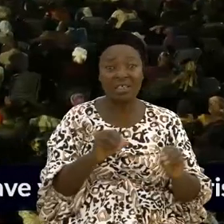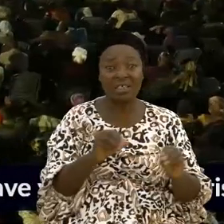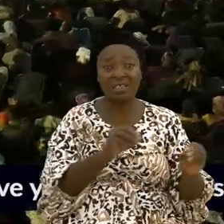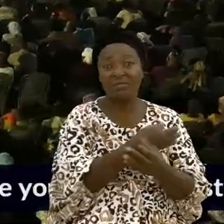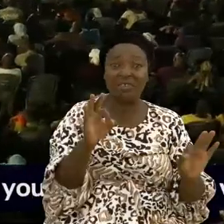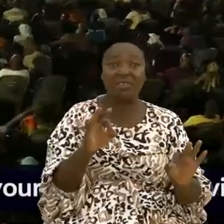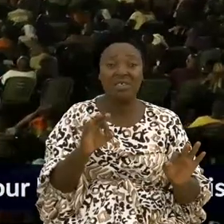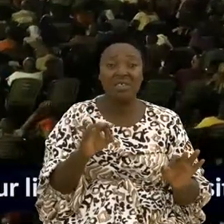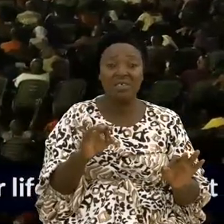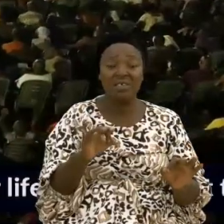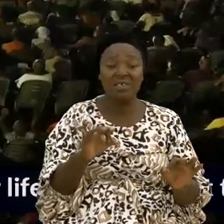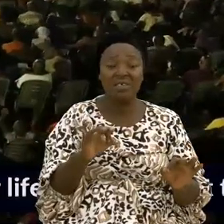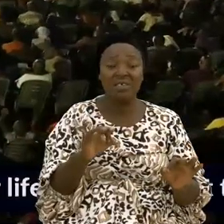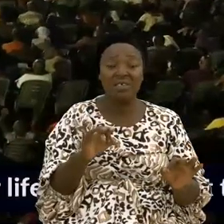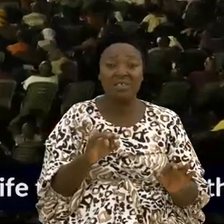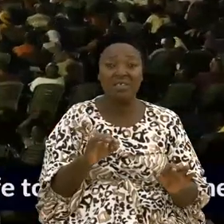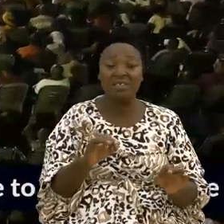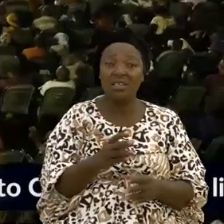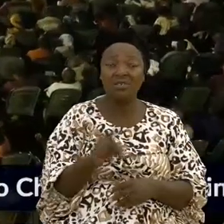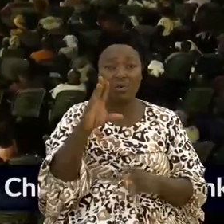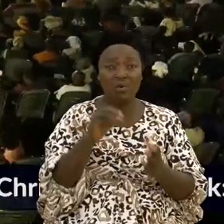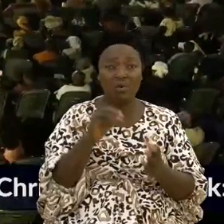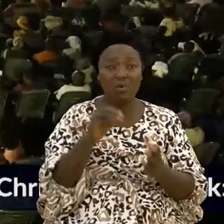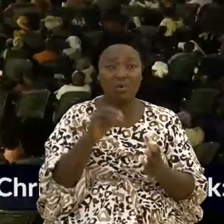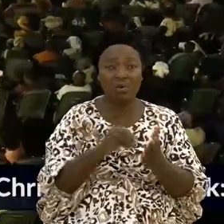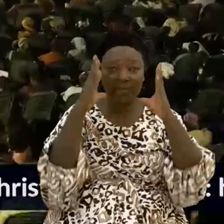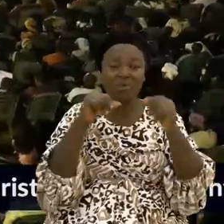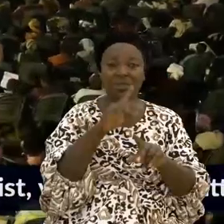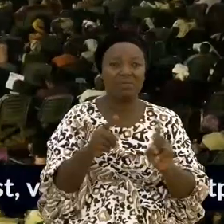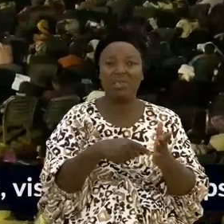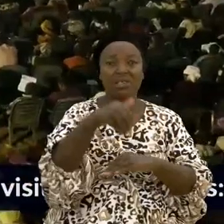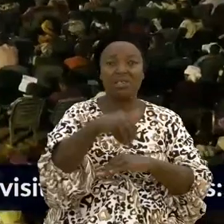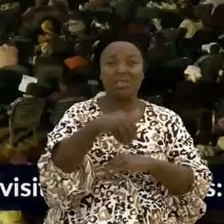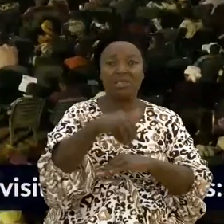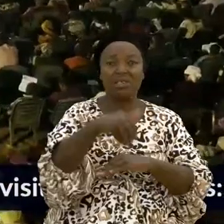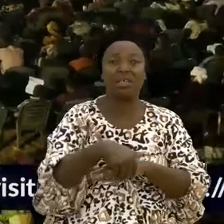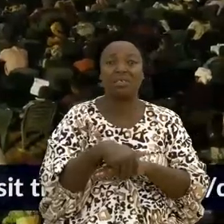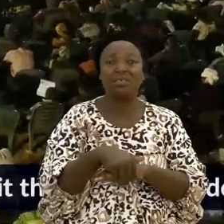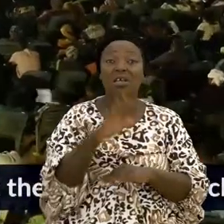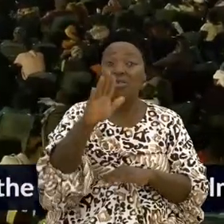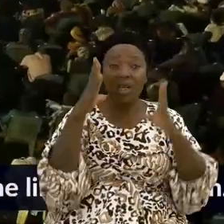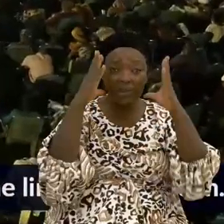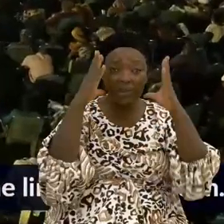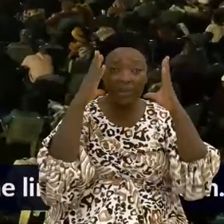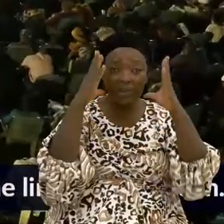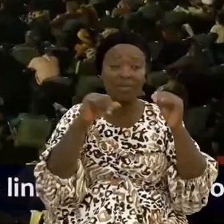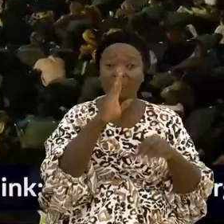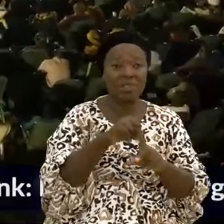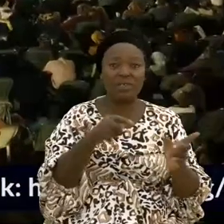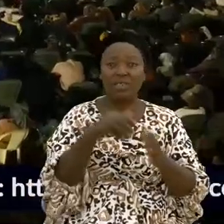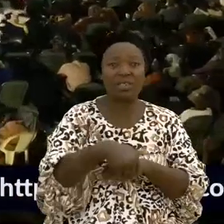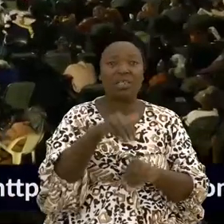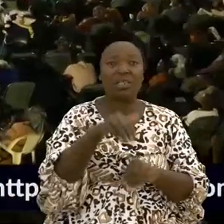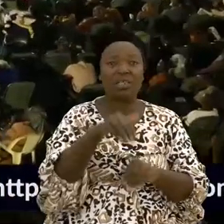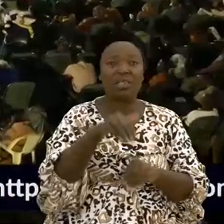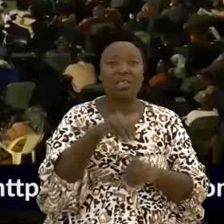Jesus. Your experience will not be different tonight. I say your experience will not be different tonight